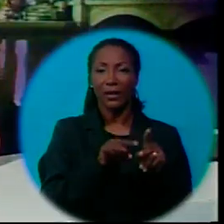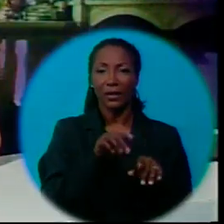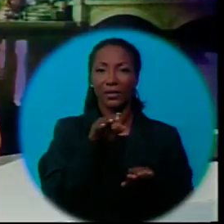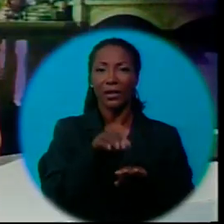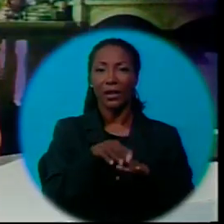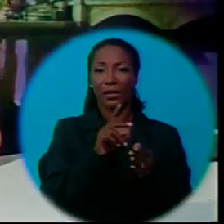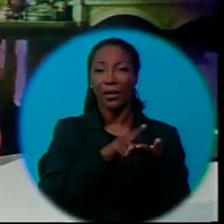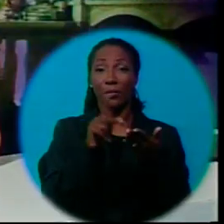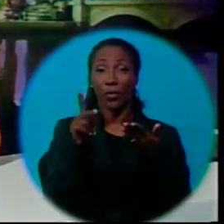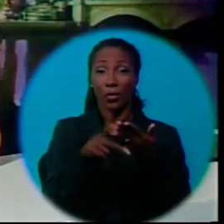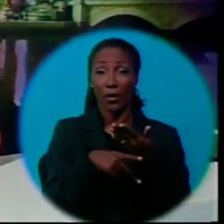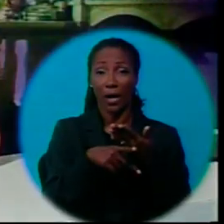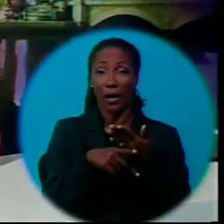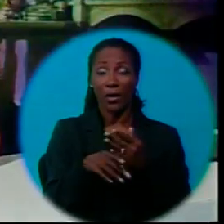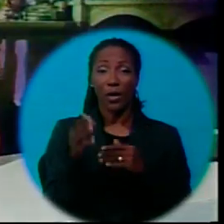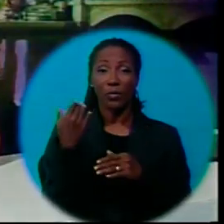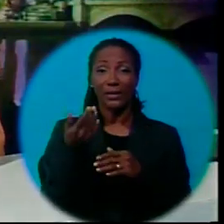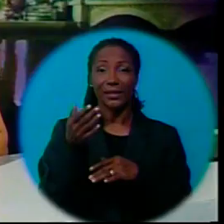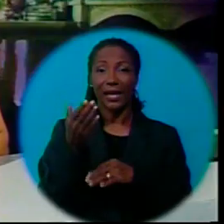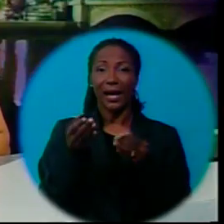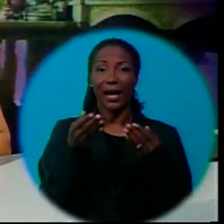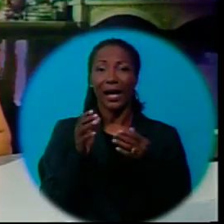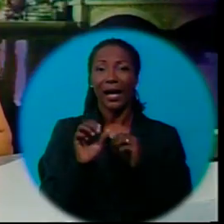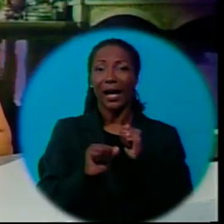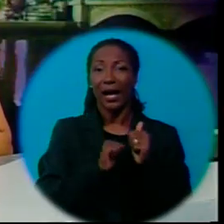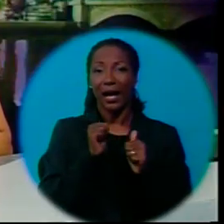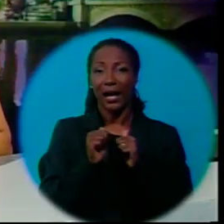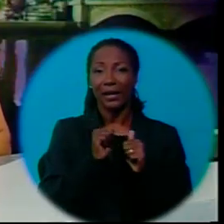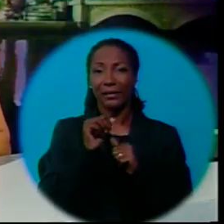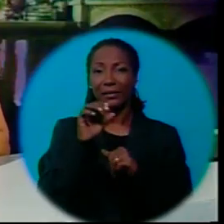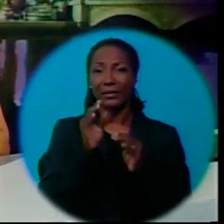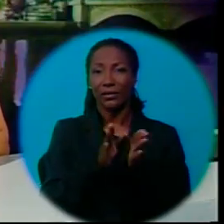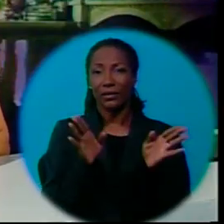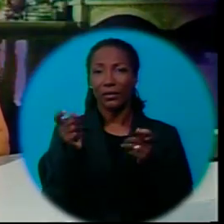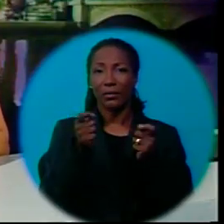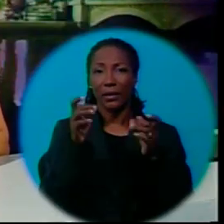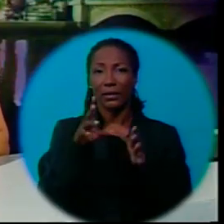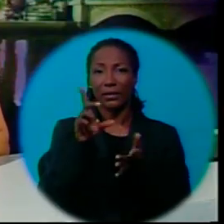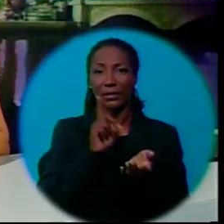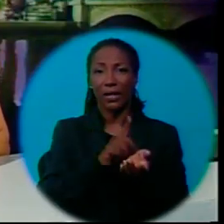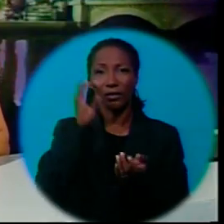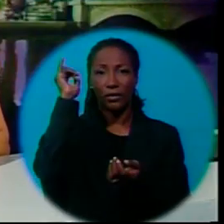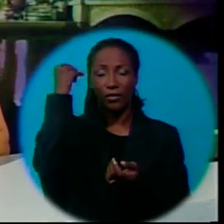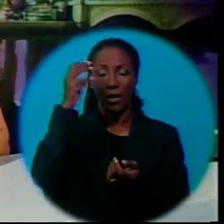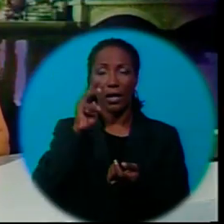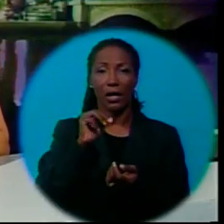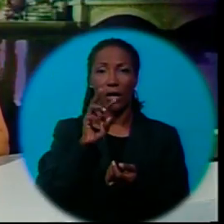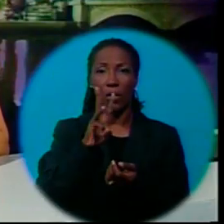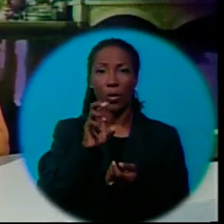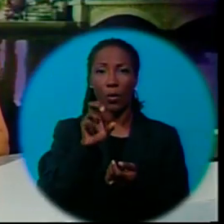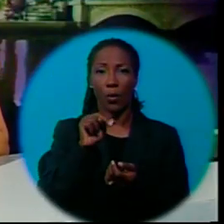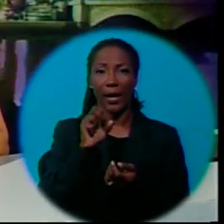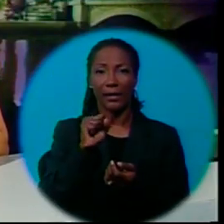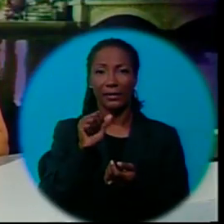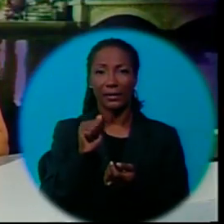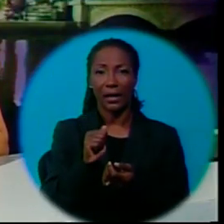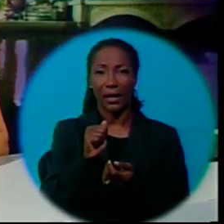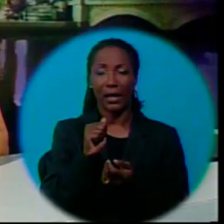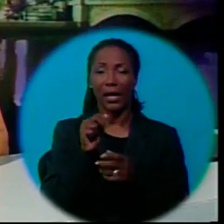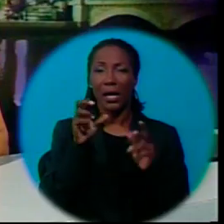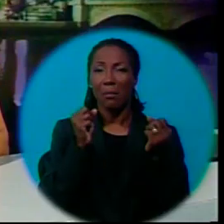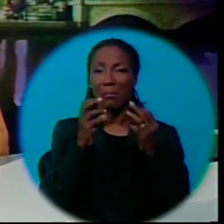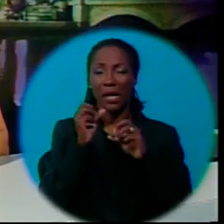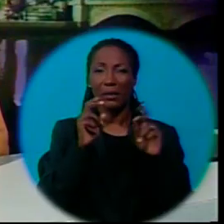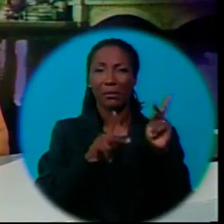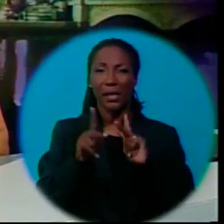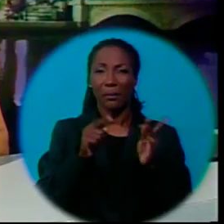And also on the program was the Acting General Manager Dr. John Mwanza He says the falters still owe the BWA millions of dollars